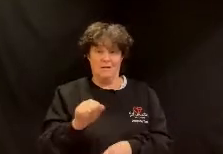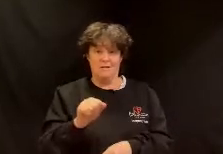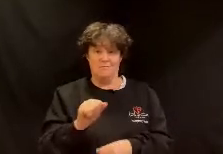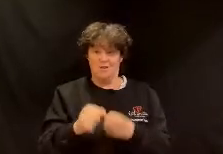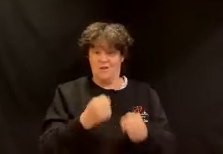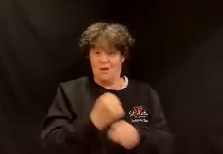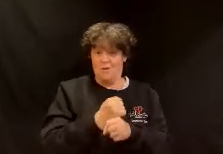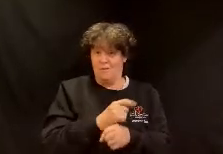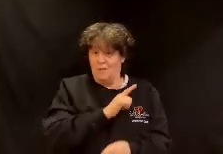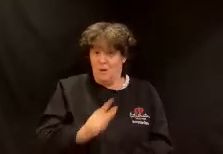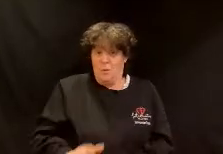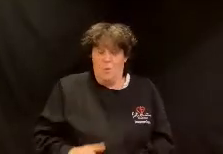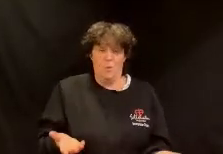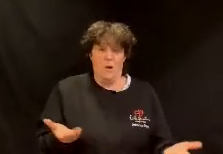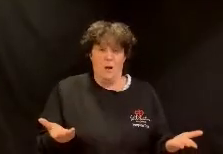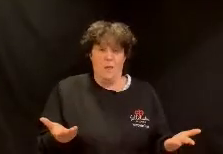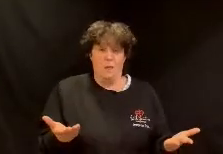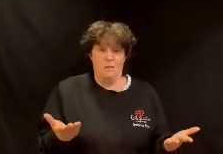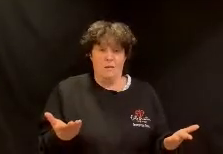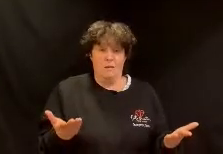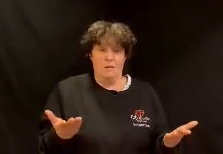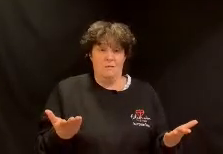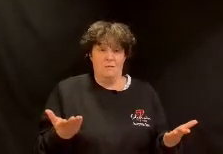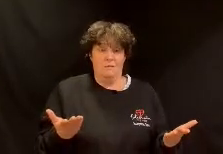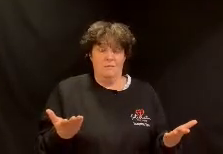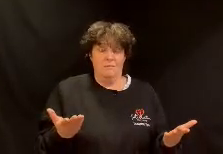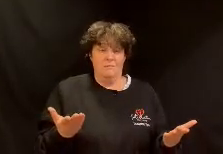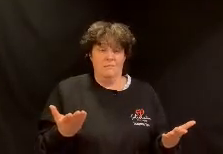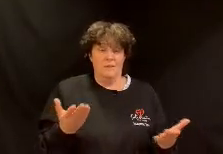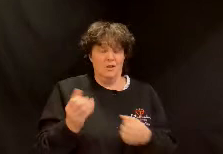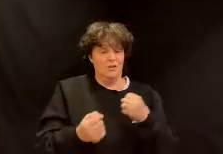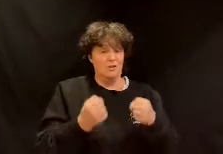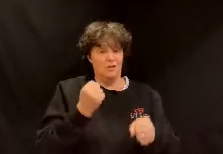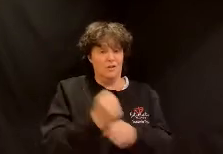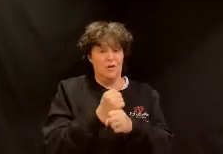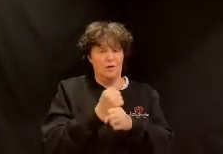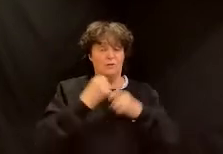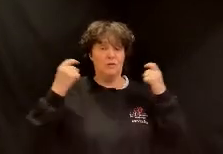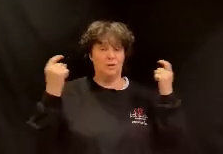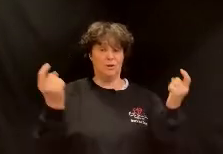Lord was? It was the year of Jubilee.